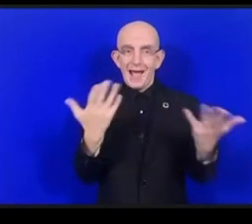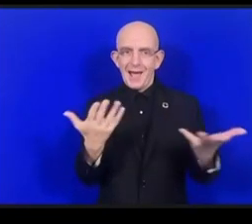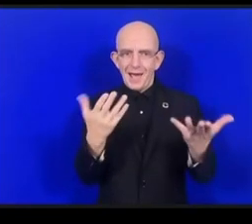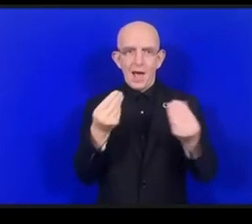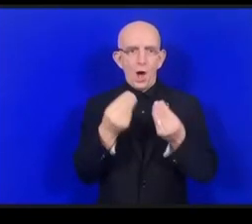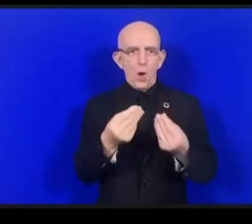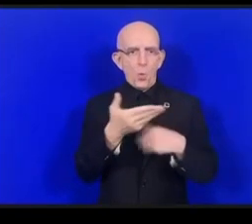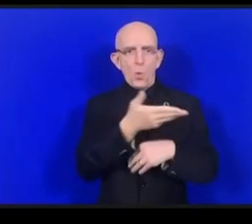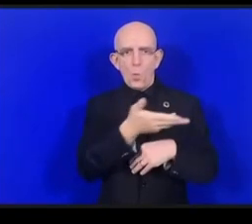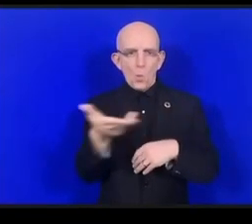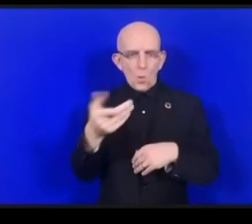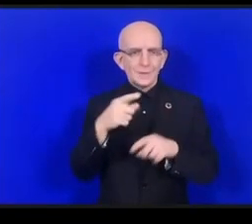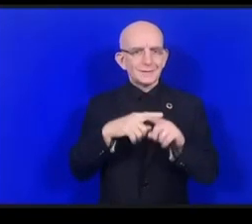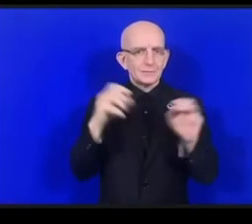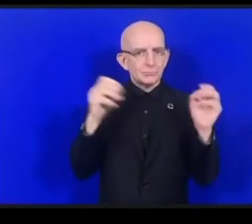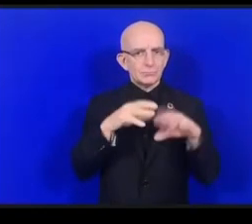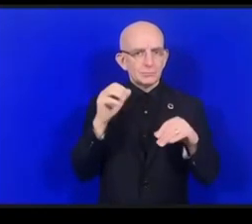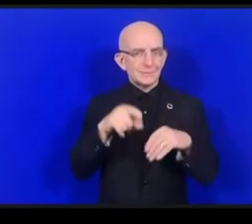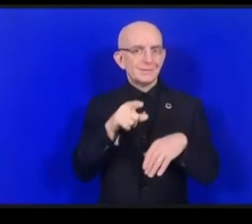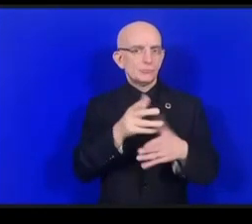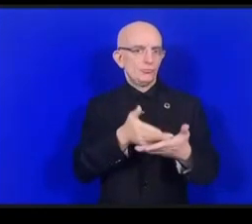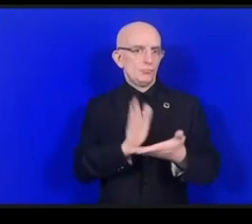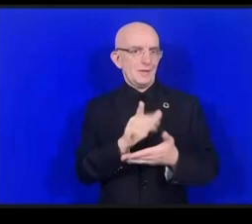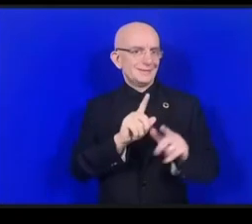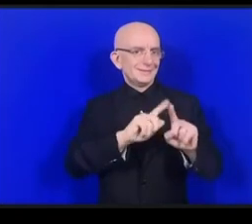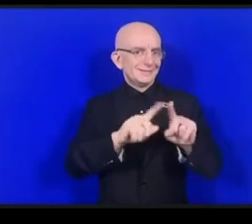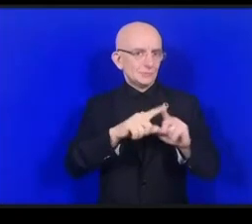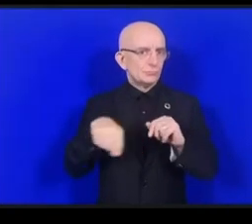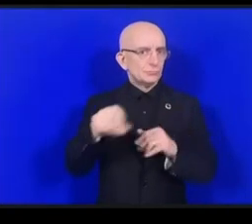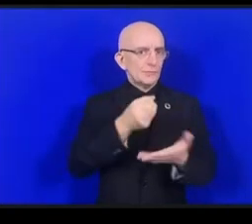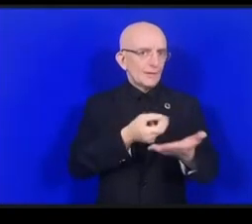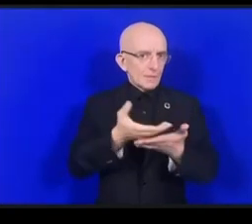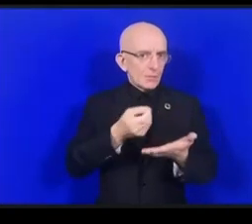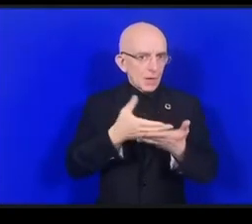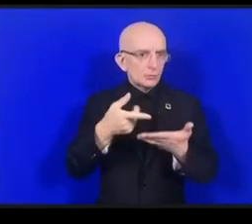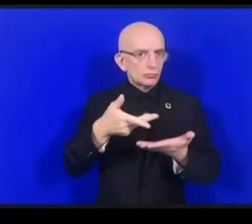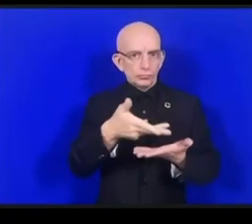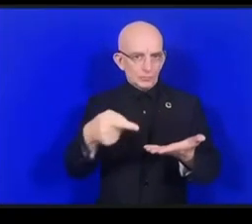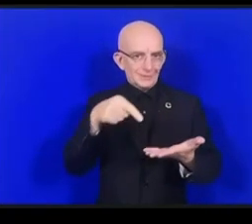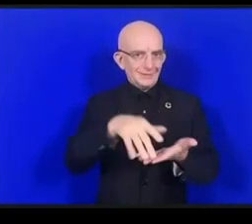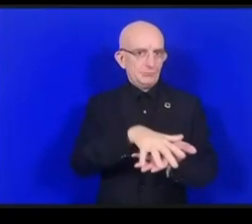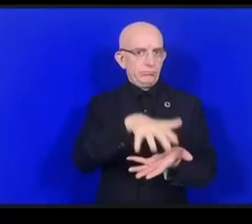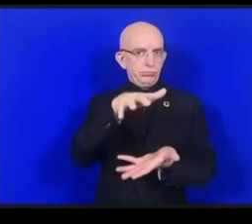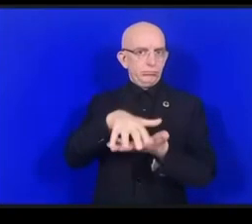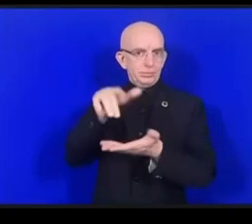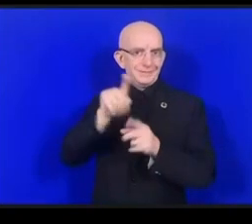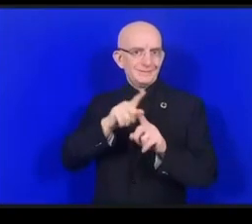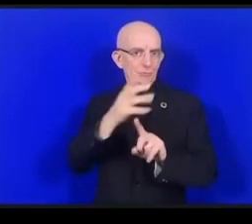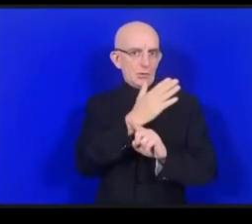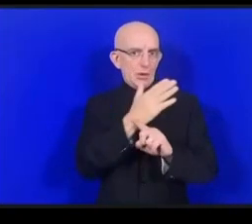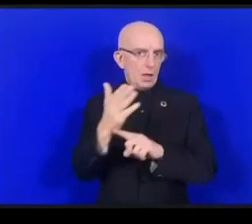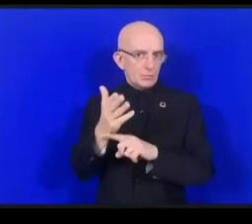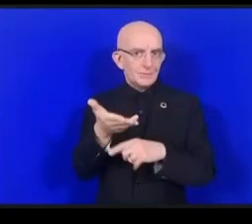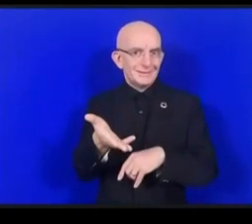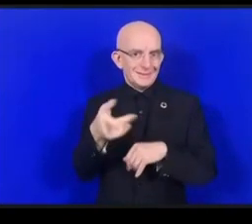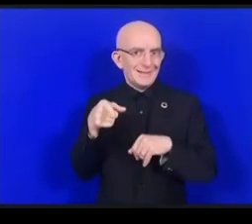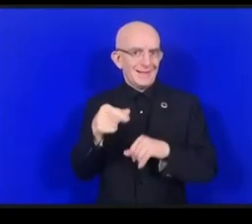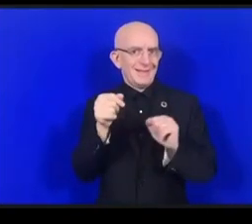building awareness, strategic planning, and a sense of agency and duty. It is